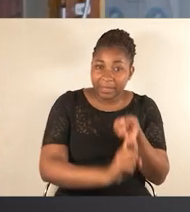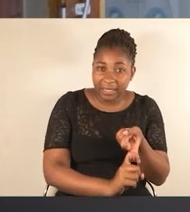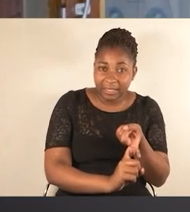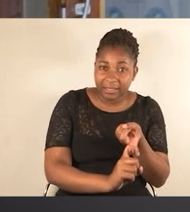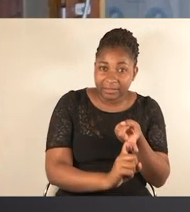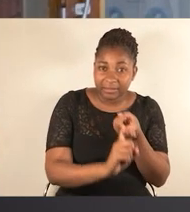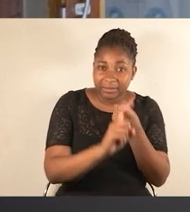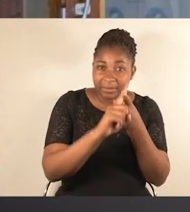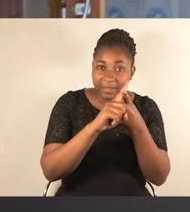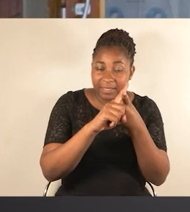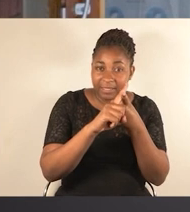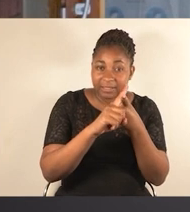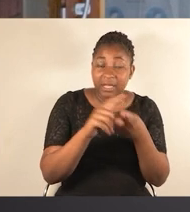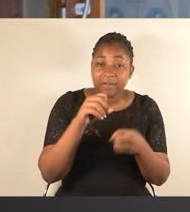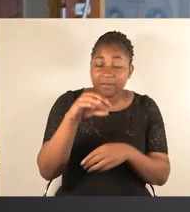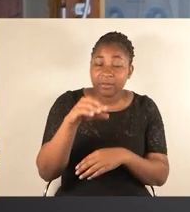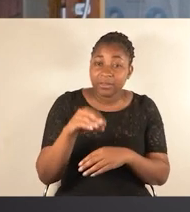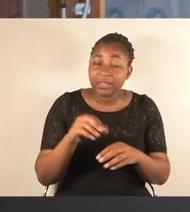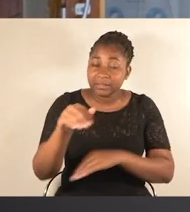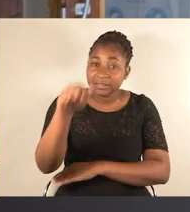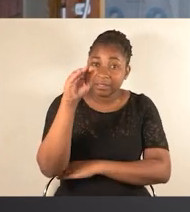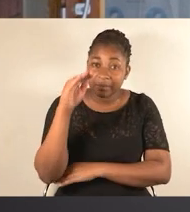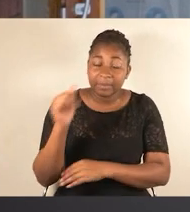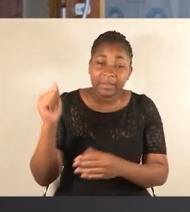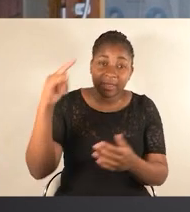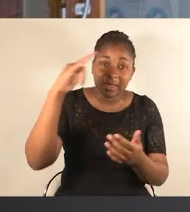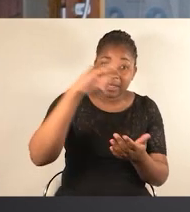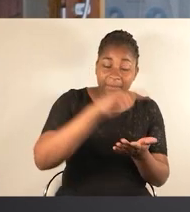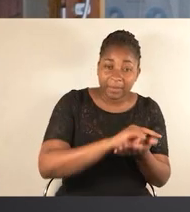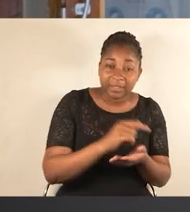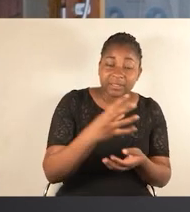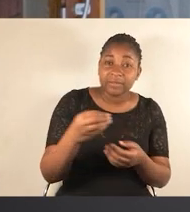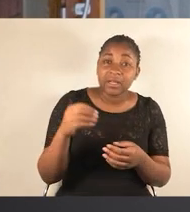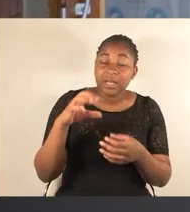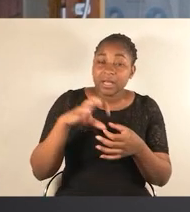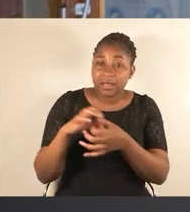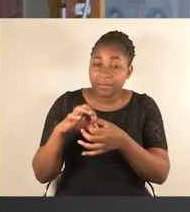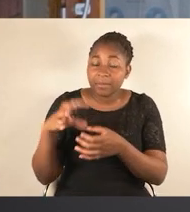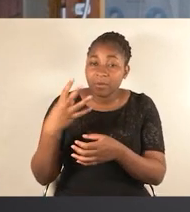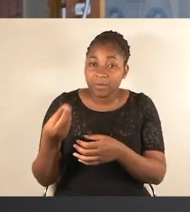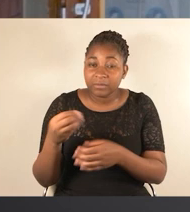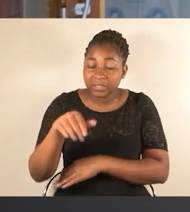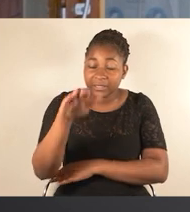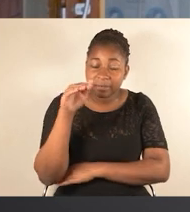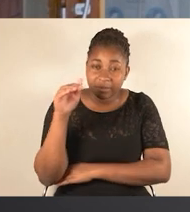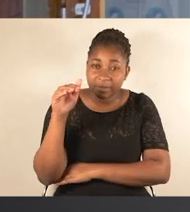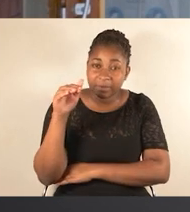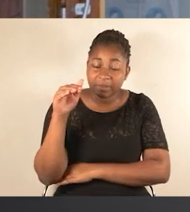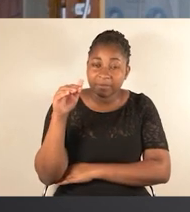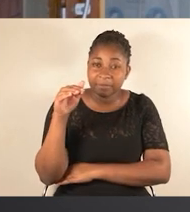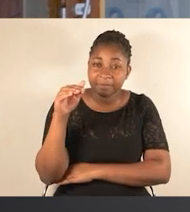a plus to Civil Aviation Authority of Zimbabwe and the airports company, the newly formed airports company of Zimbabwe as well,